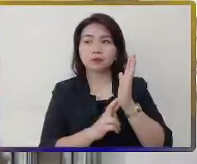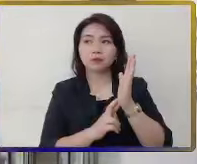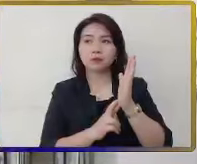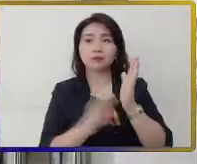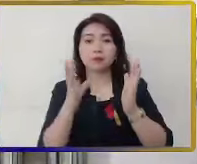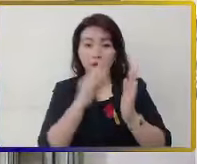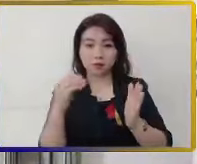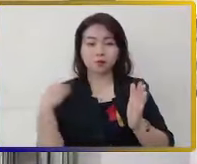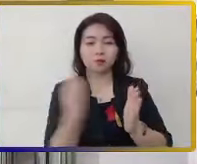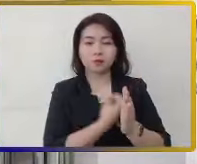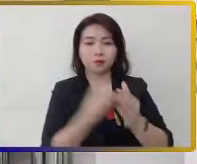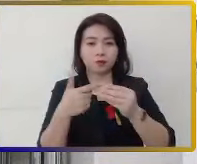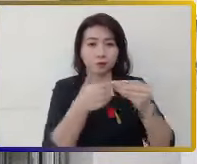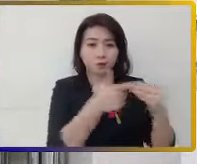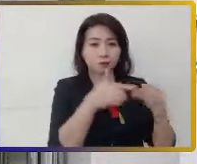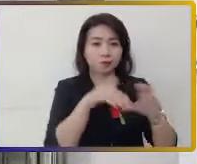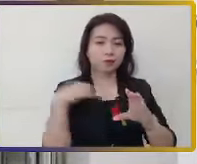gabay natin sa buhay